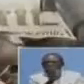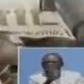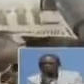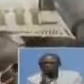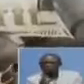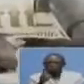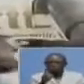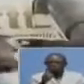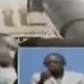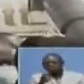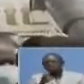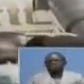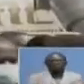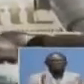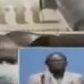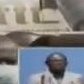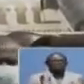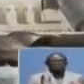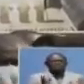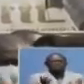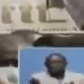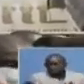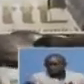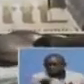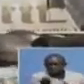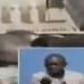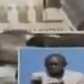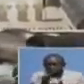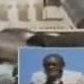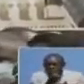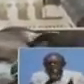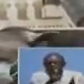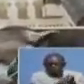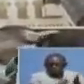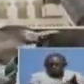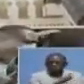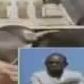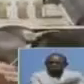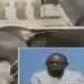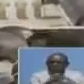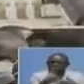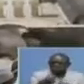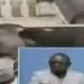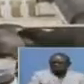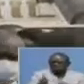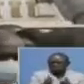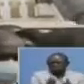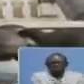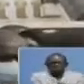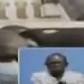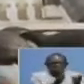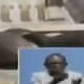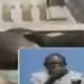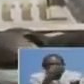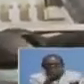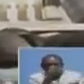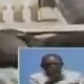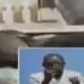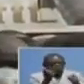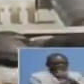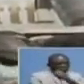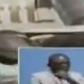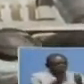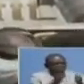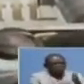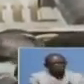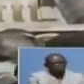are mandated legally to deal with corruption, they will deal with corruption. We expect them to do